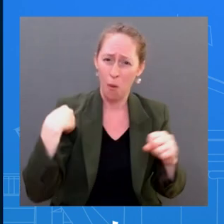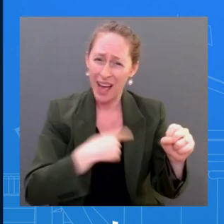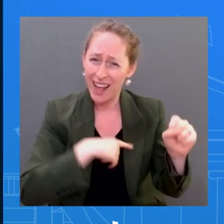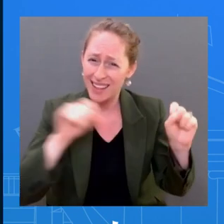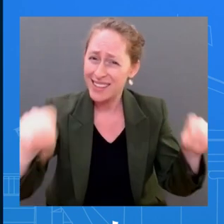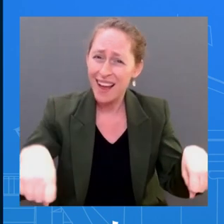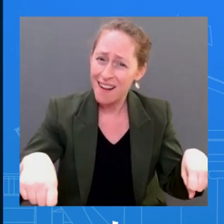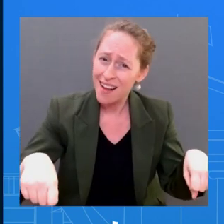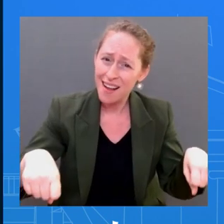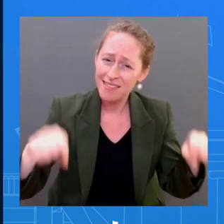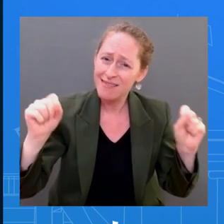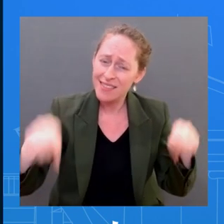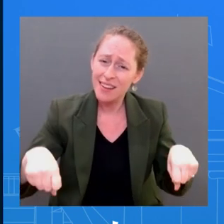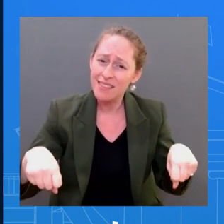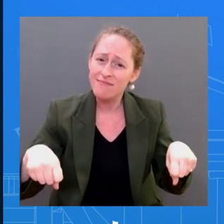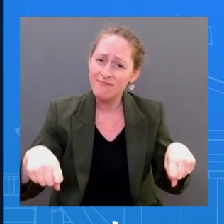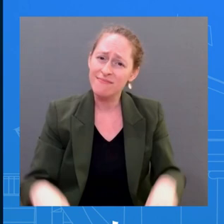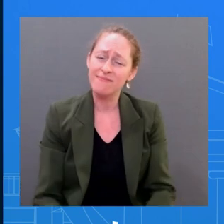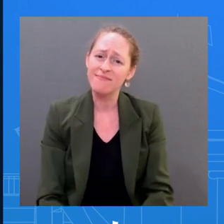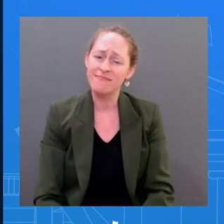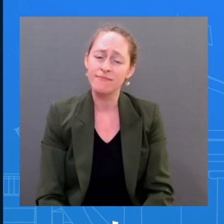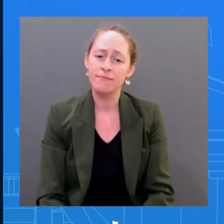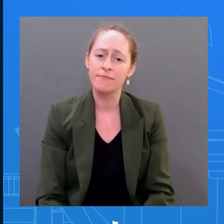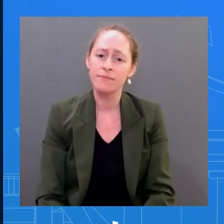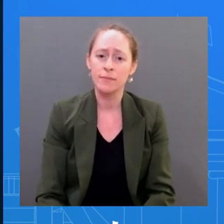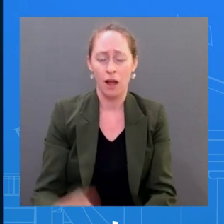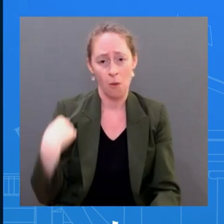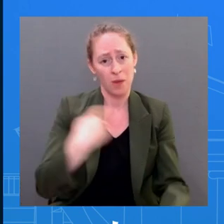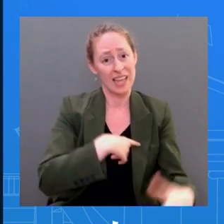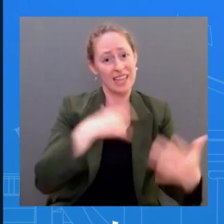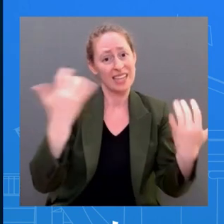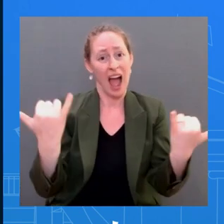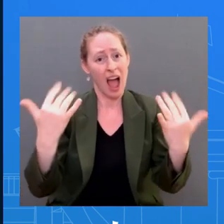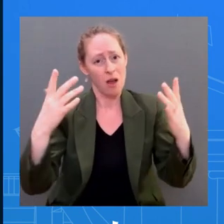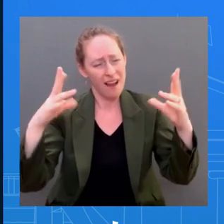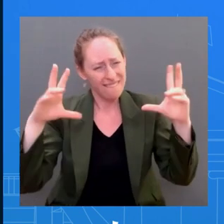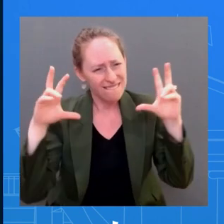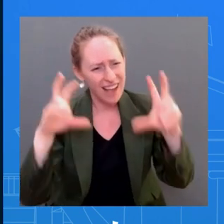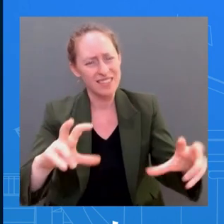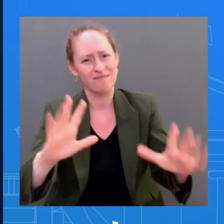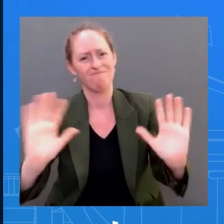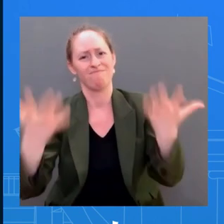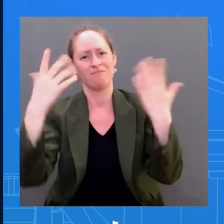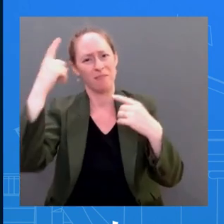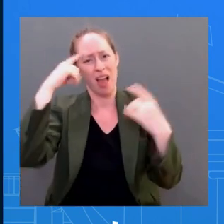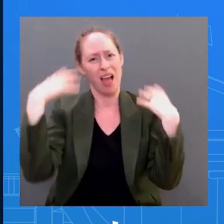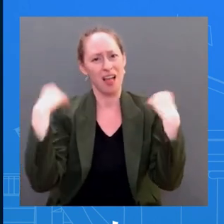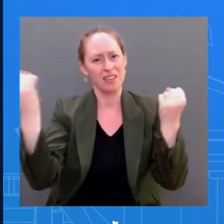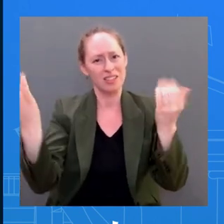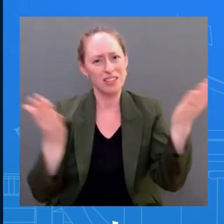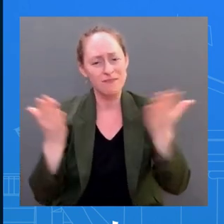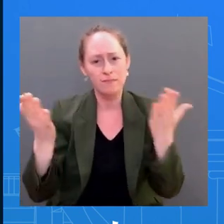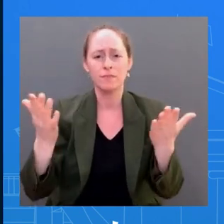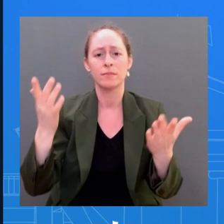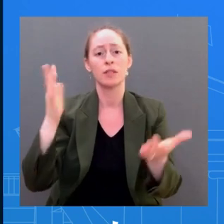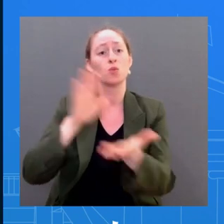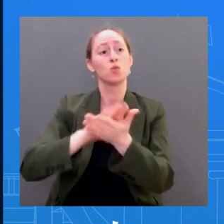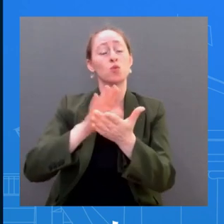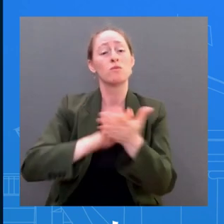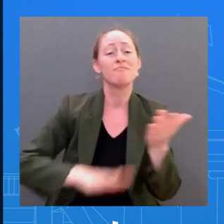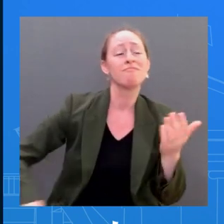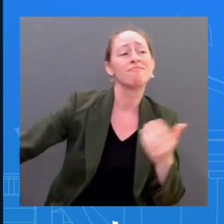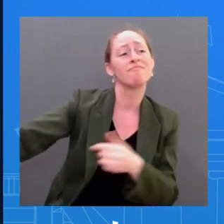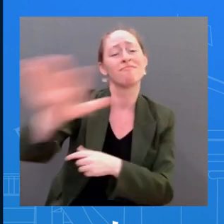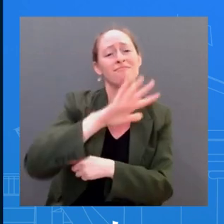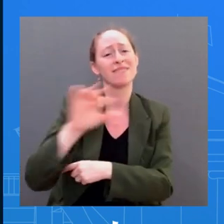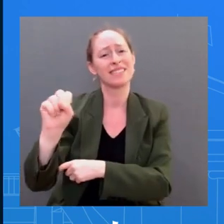We need to invest in mental health care. We need safer schools. We need to restrain sensationalized media coverage.